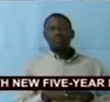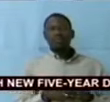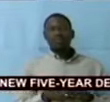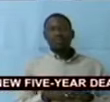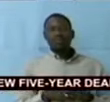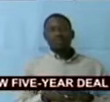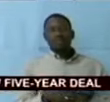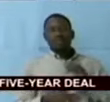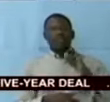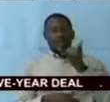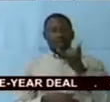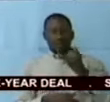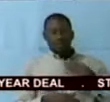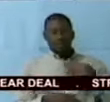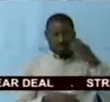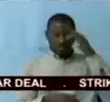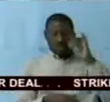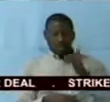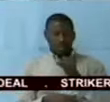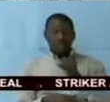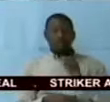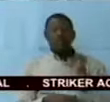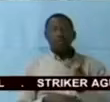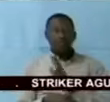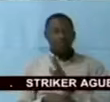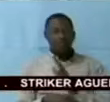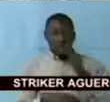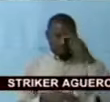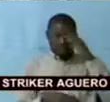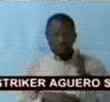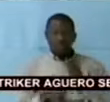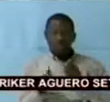Yes, I will agree with you, Council, again, but